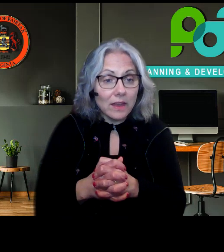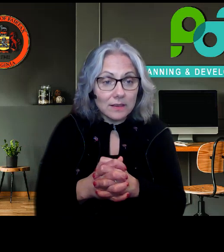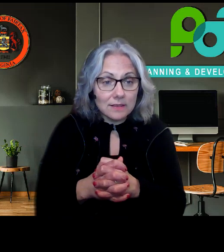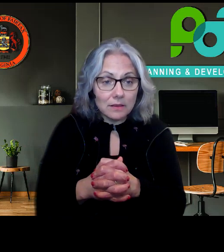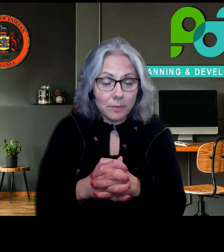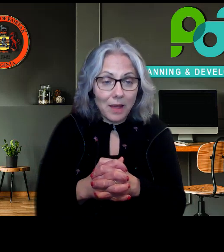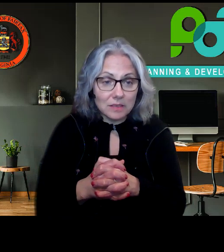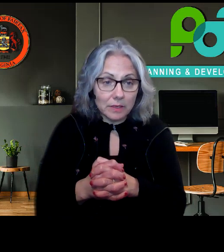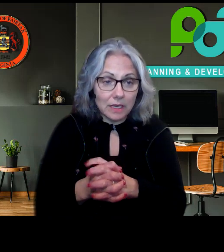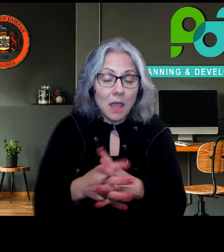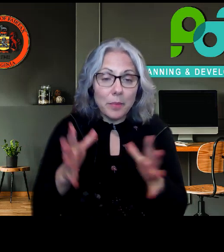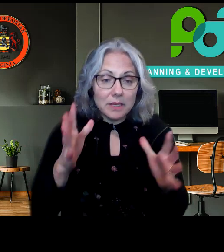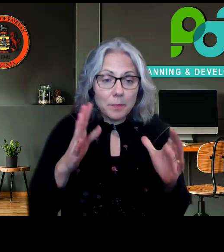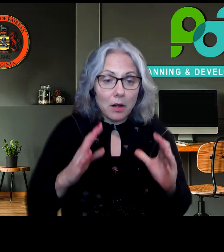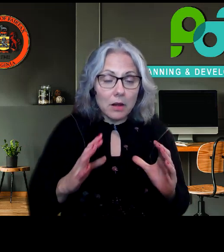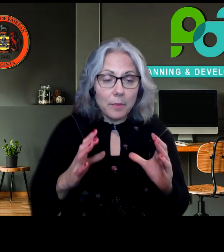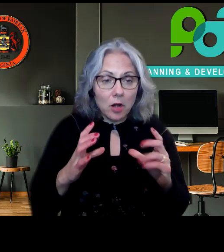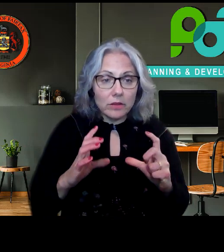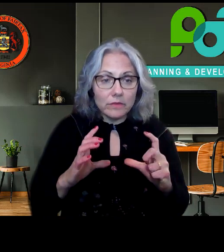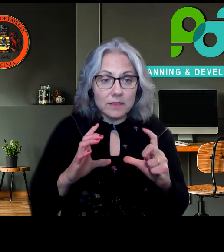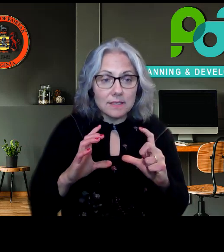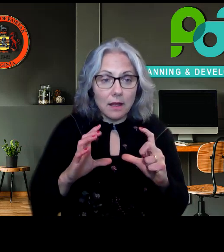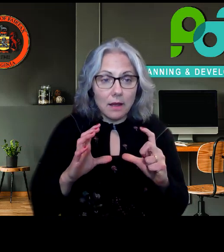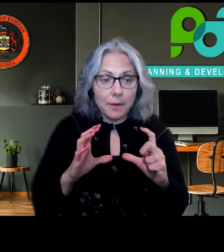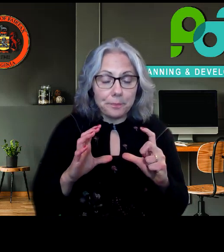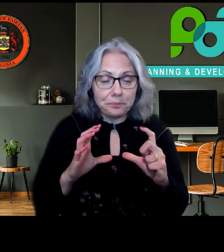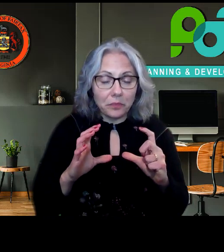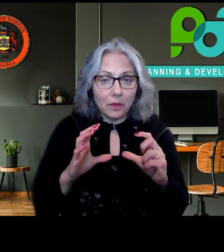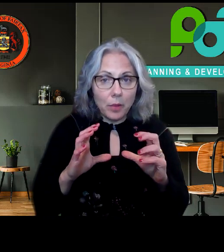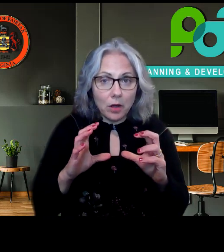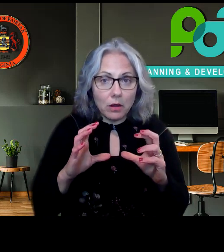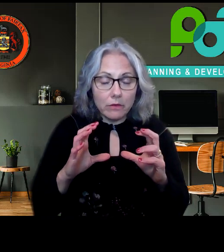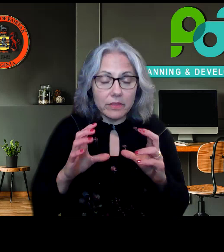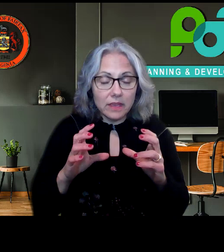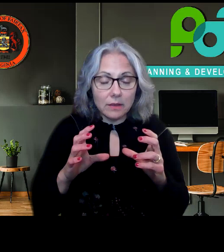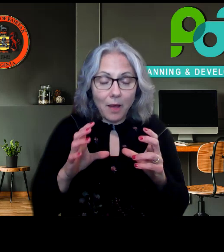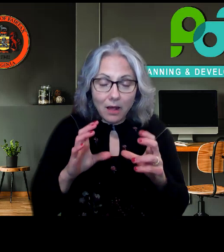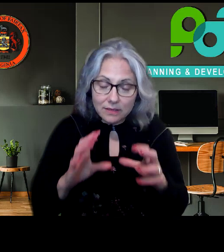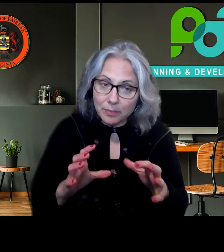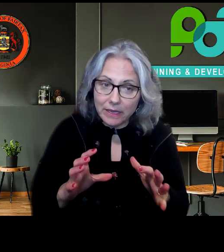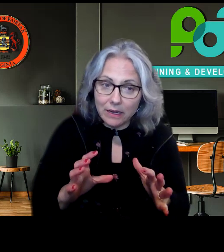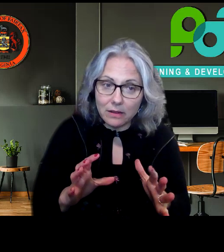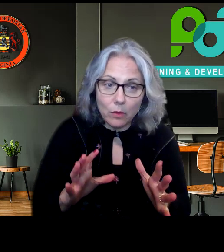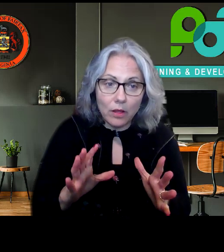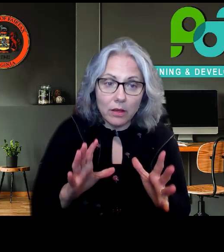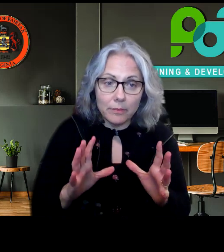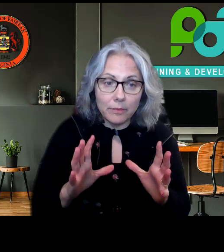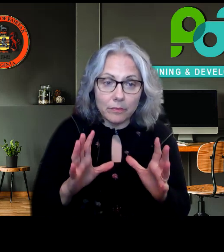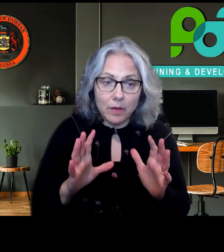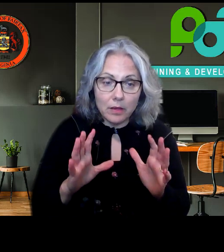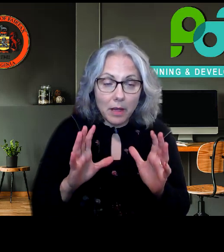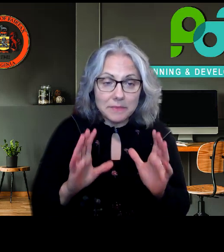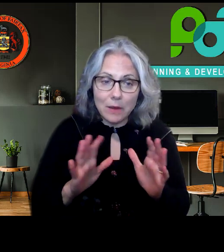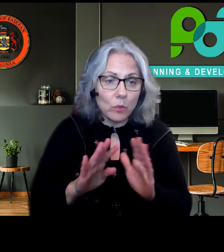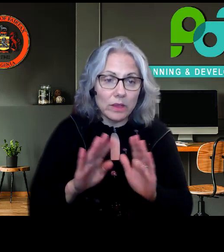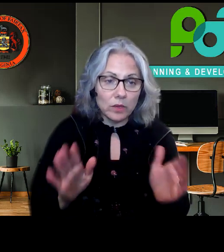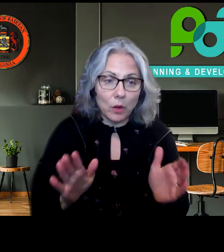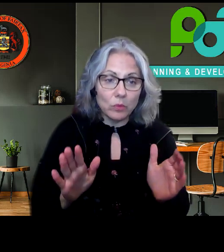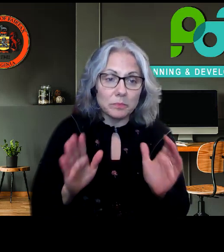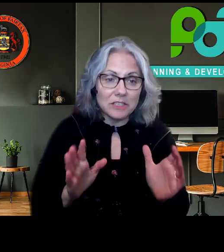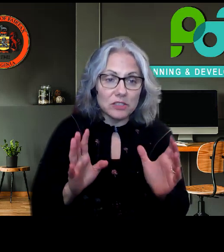So that is a possibility. But as part of this part of the policy plan